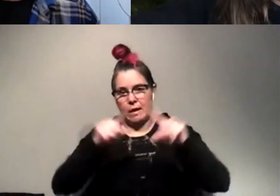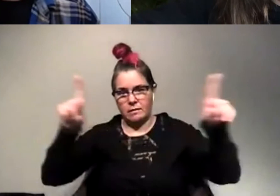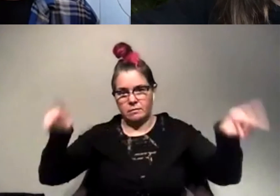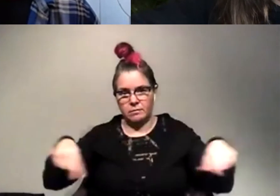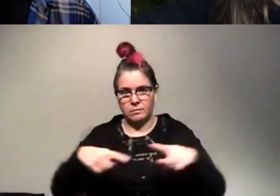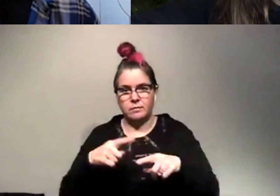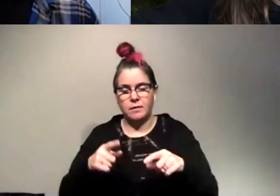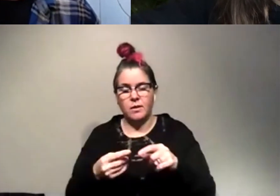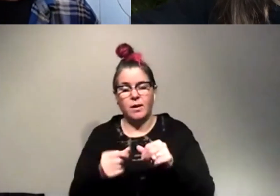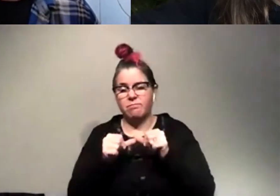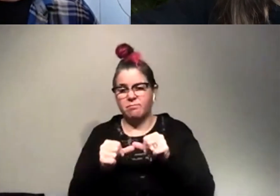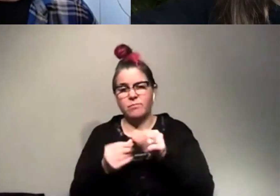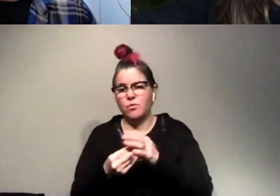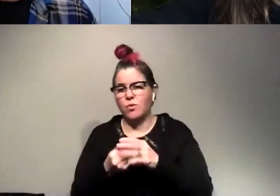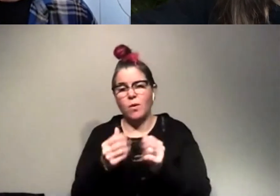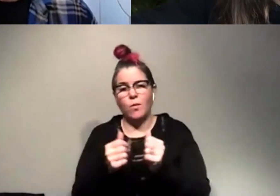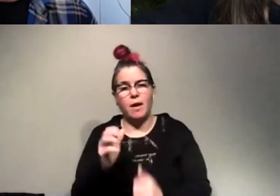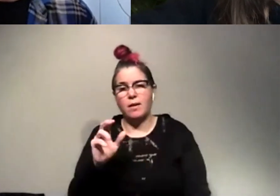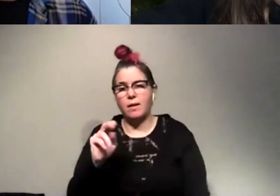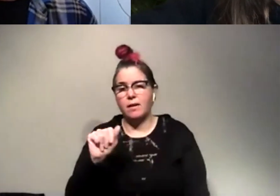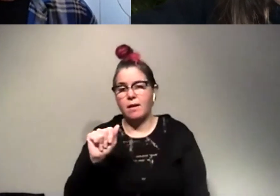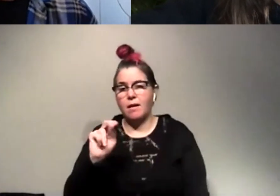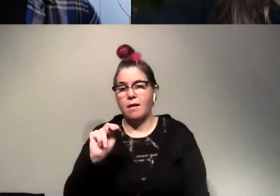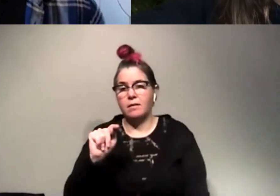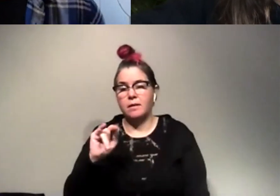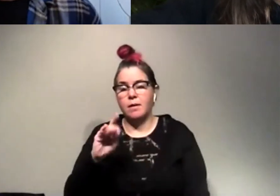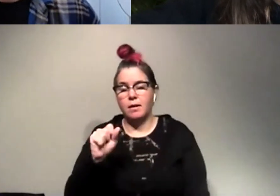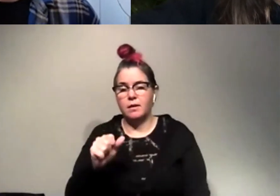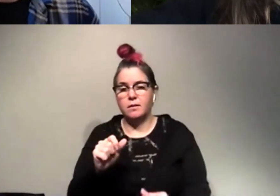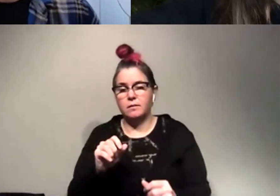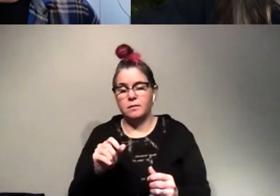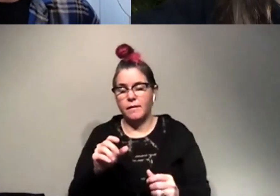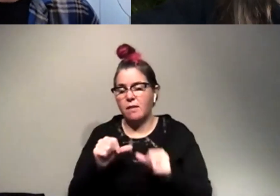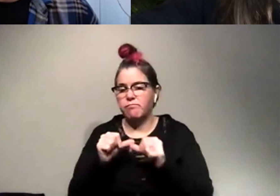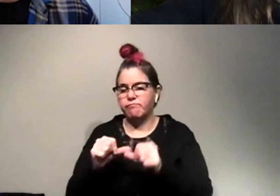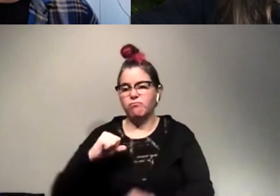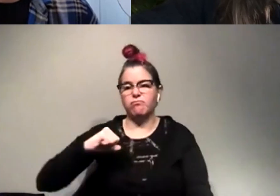growing them without antibiotic for a long time, and they just keep resistance.